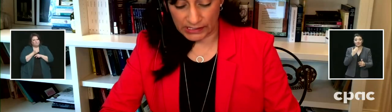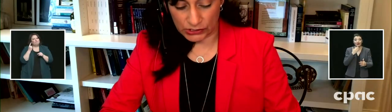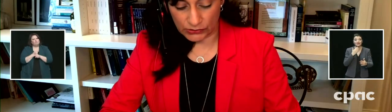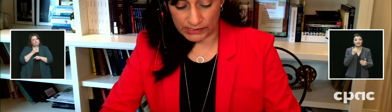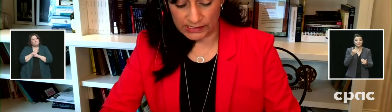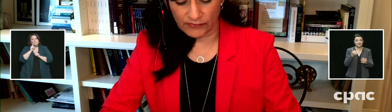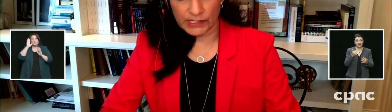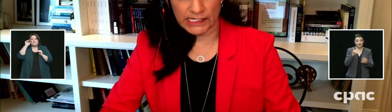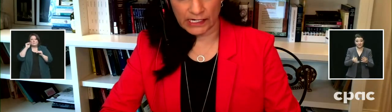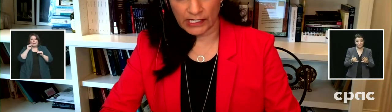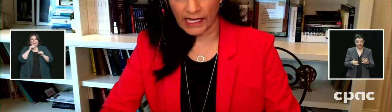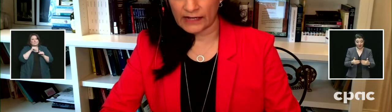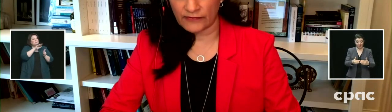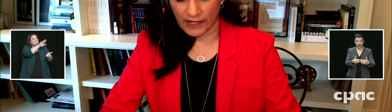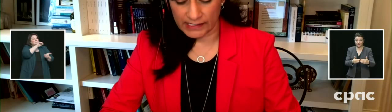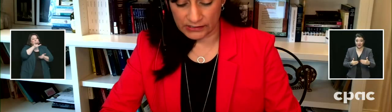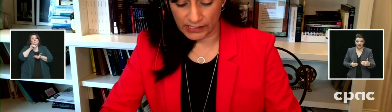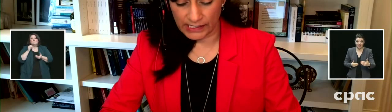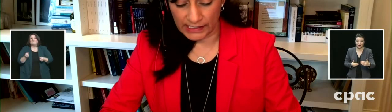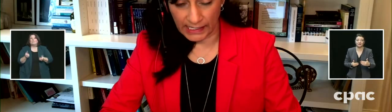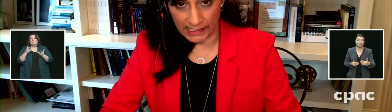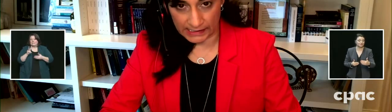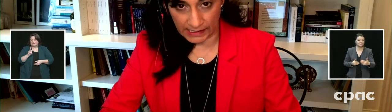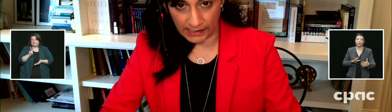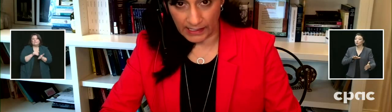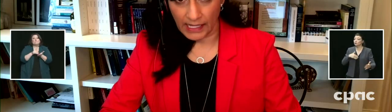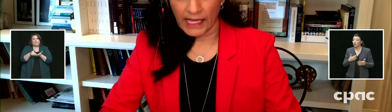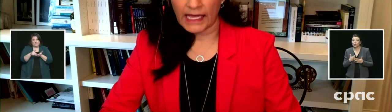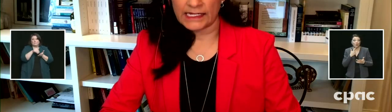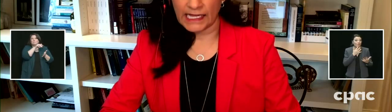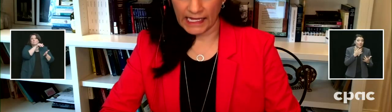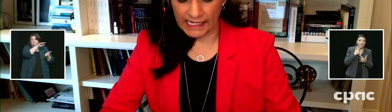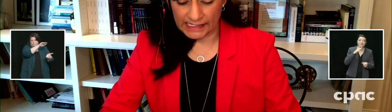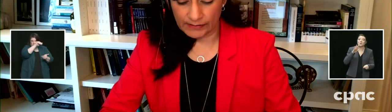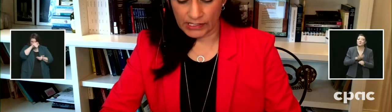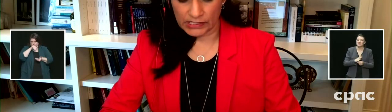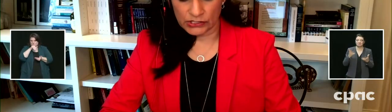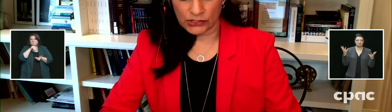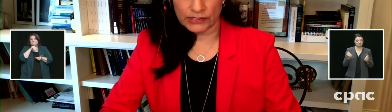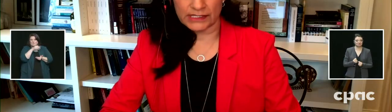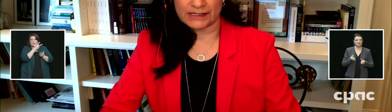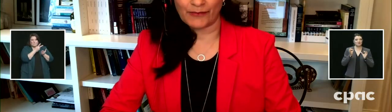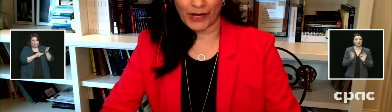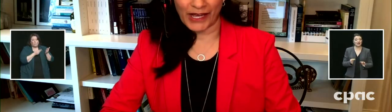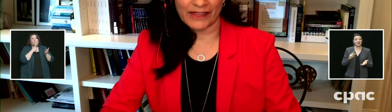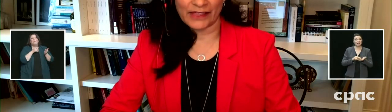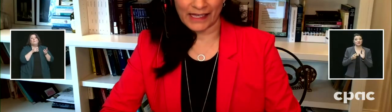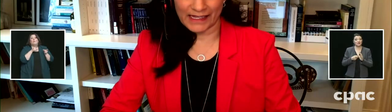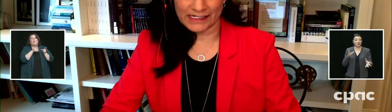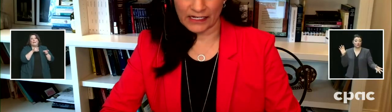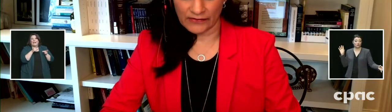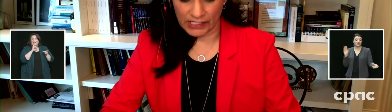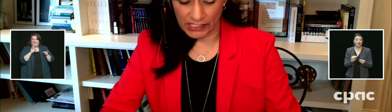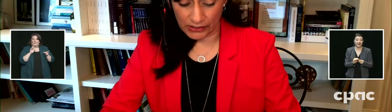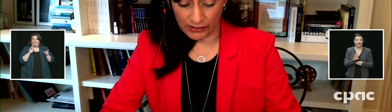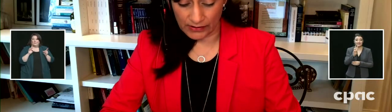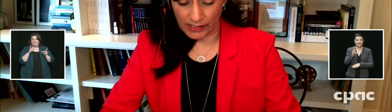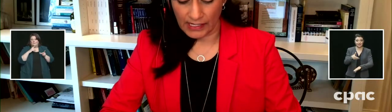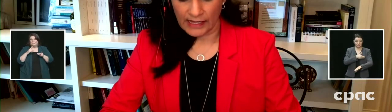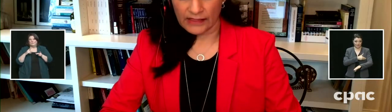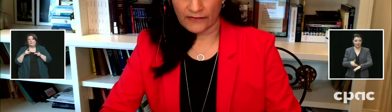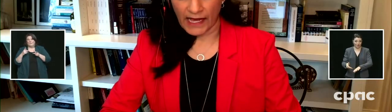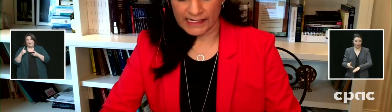6 million doses of Moderna and Pfizer in Canada and 80 million doses by the end of the